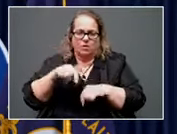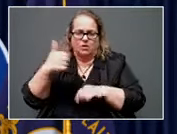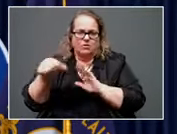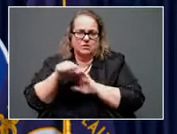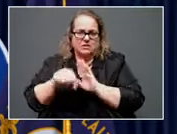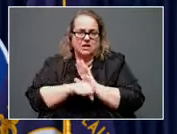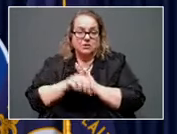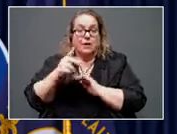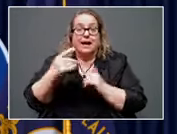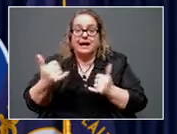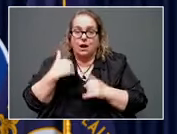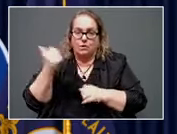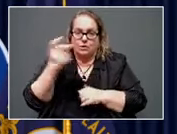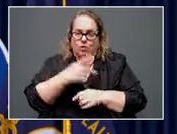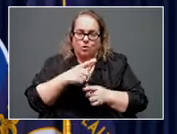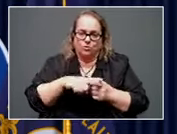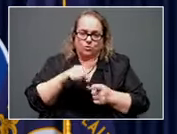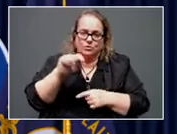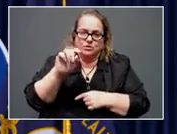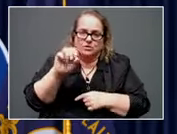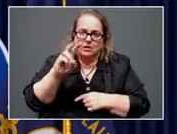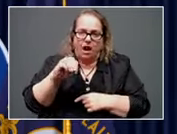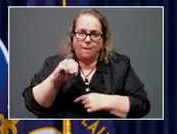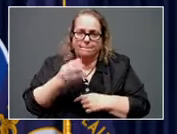we'll go to Tom Latek.